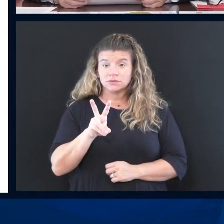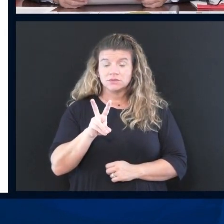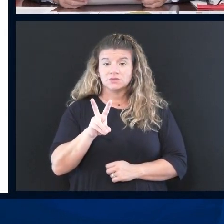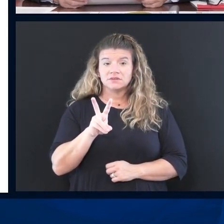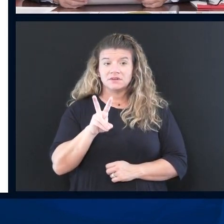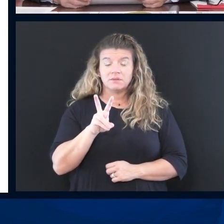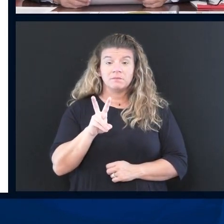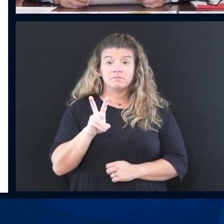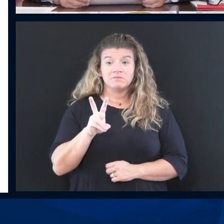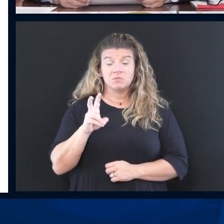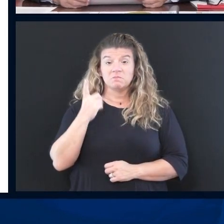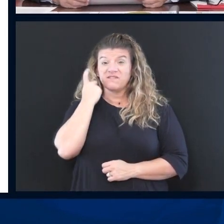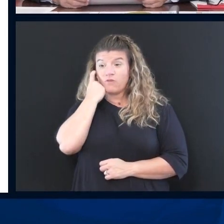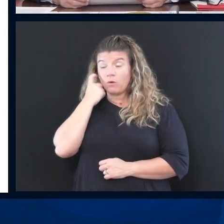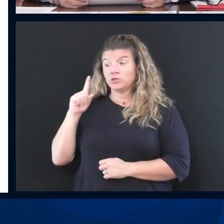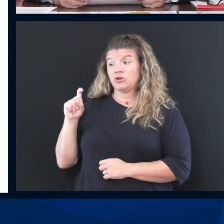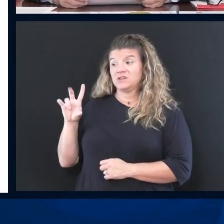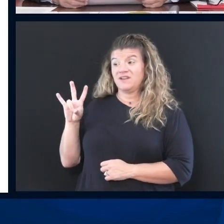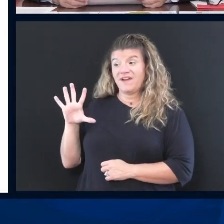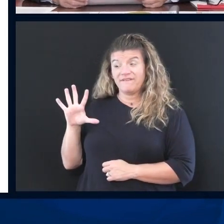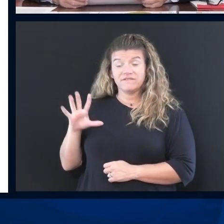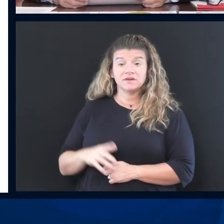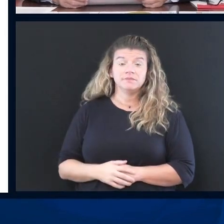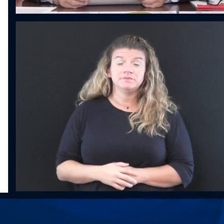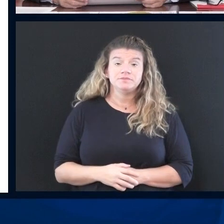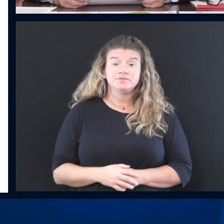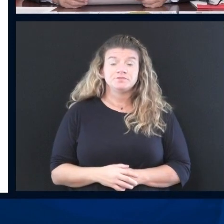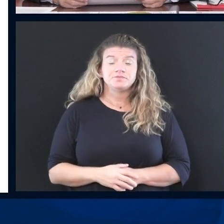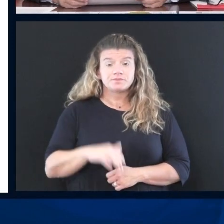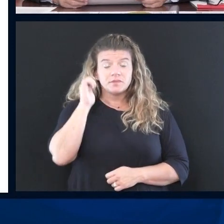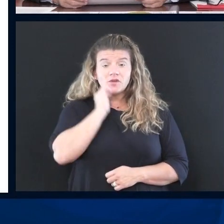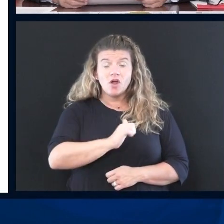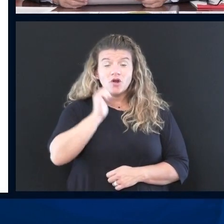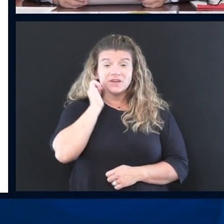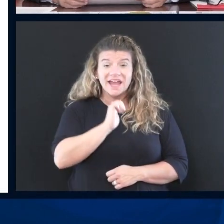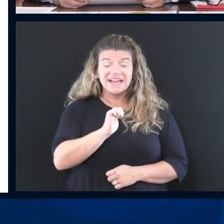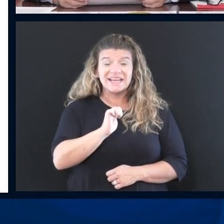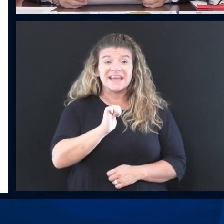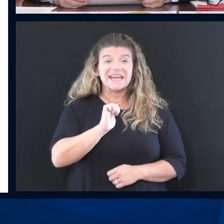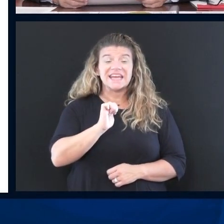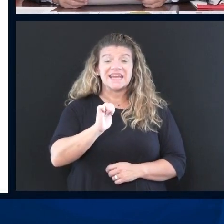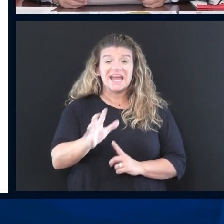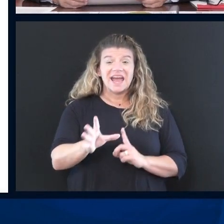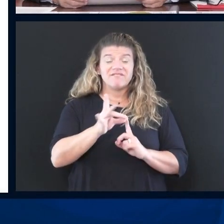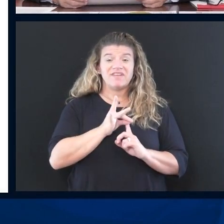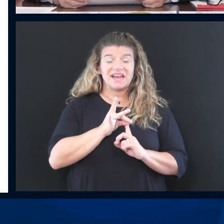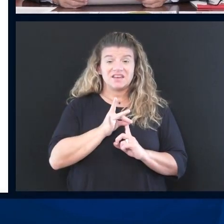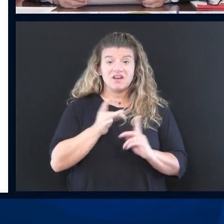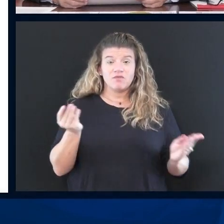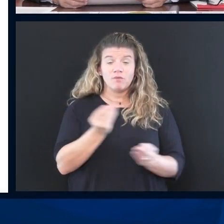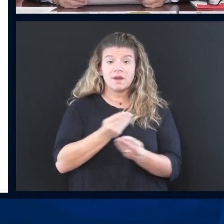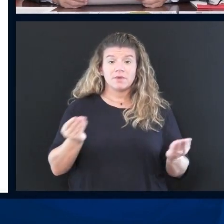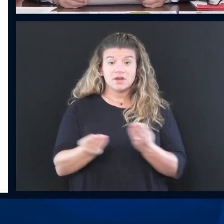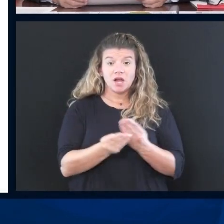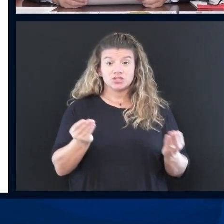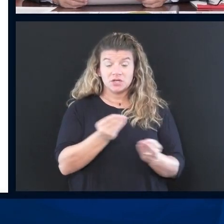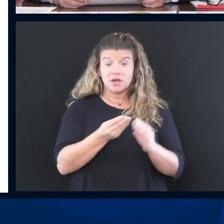from 175. Our daily effective reproduction rate